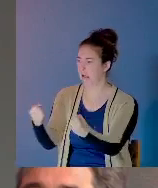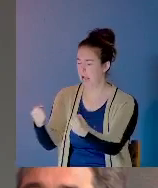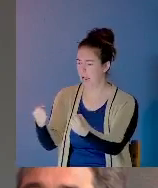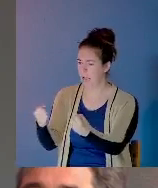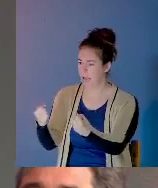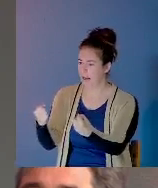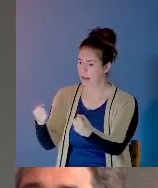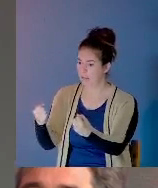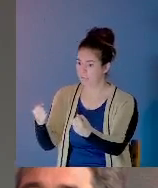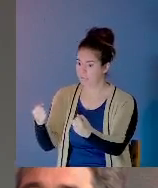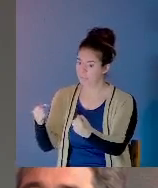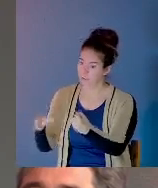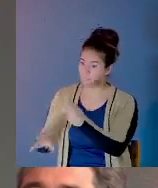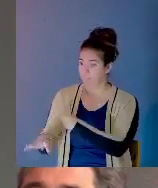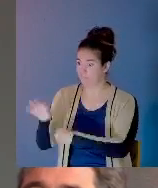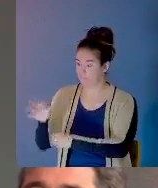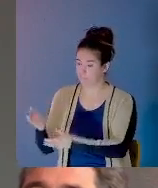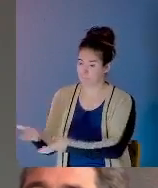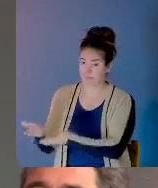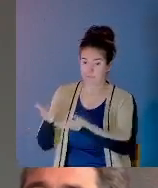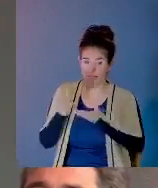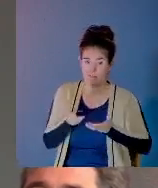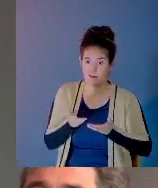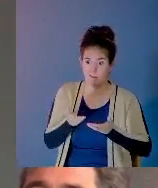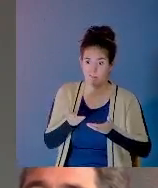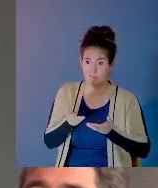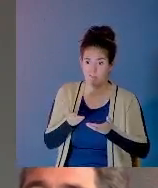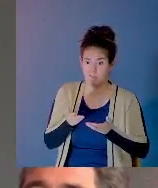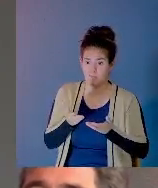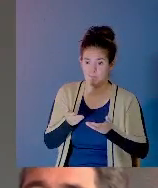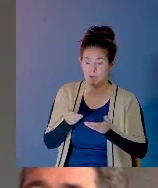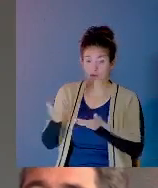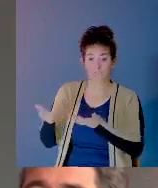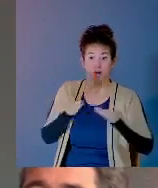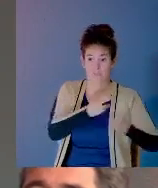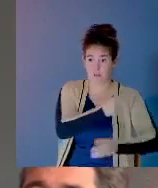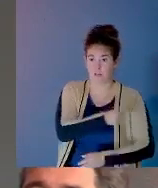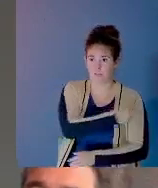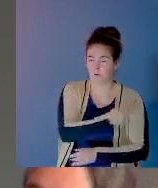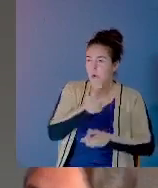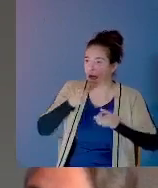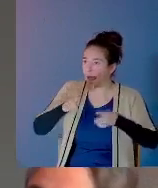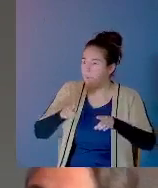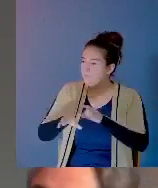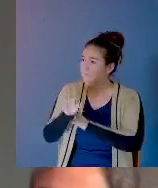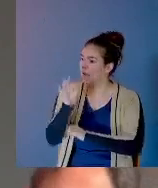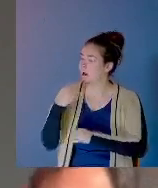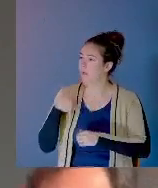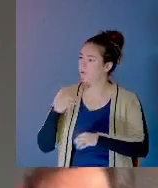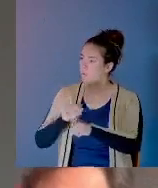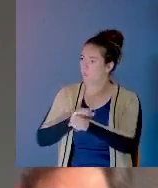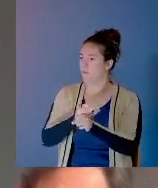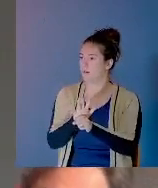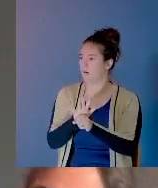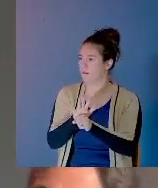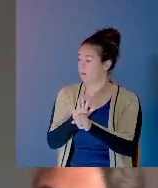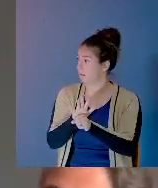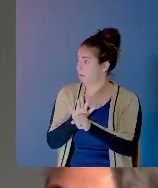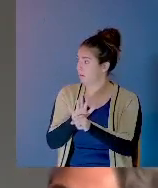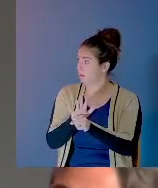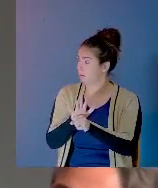that. And I had COVID, okay? And the next thing I know, I got out of there, but